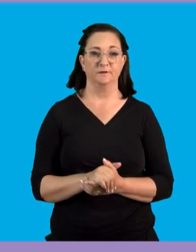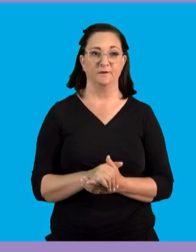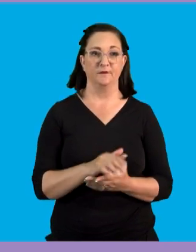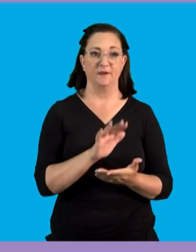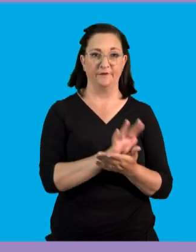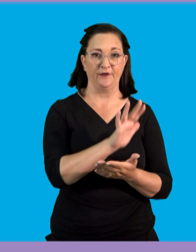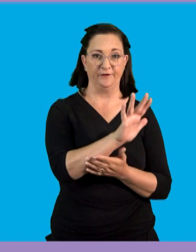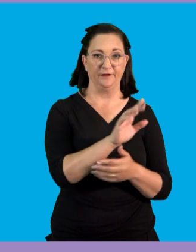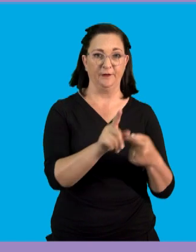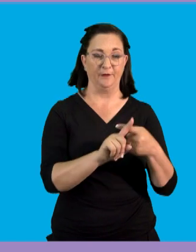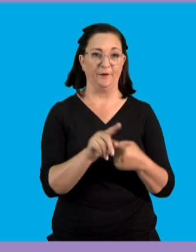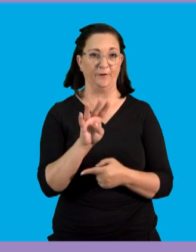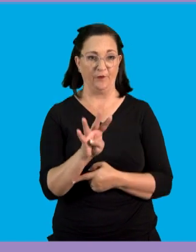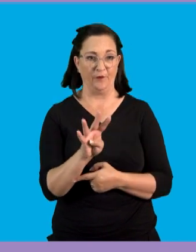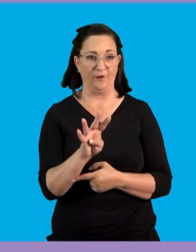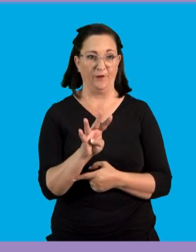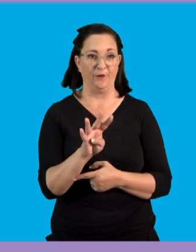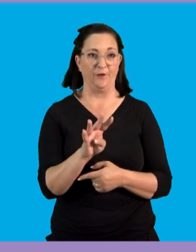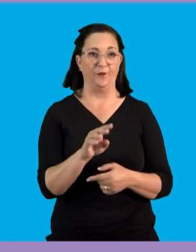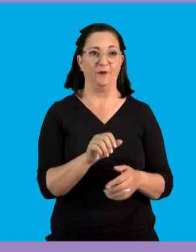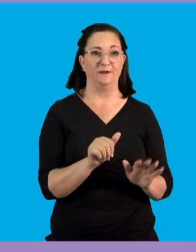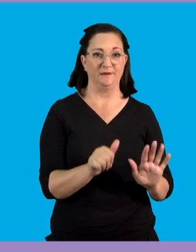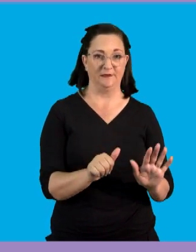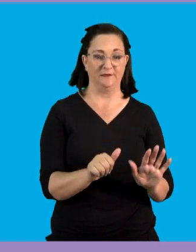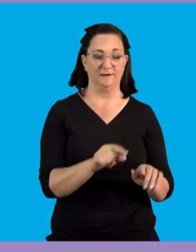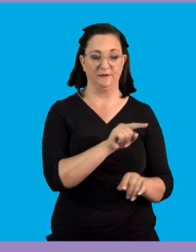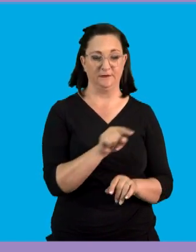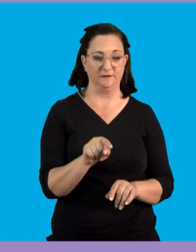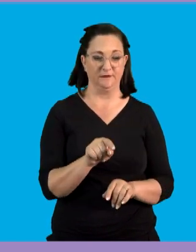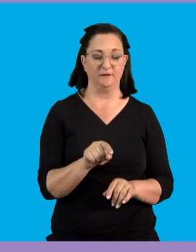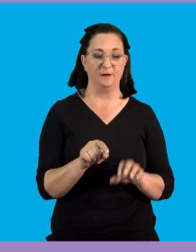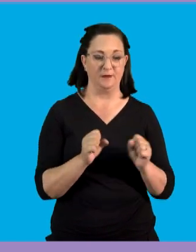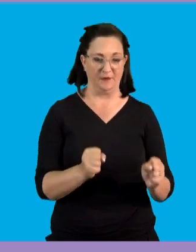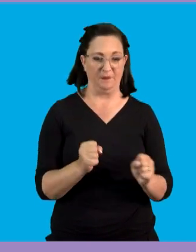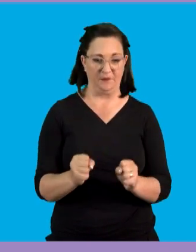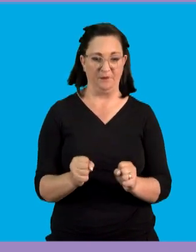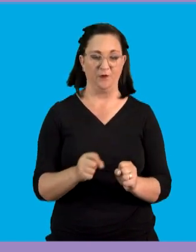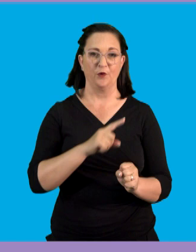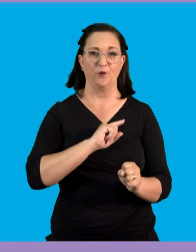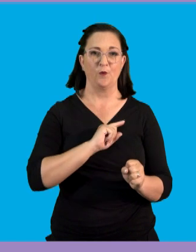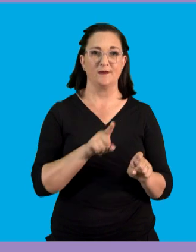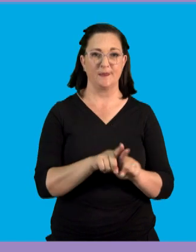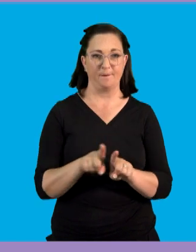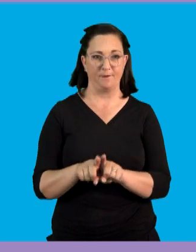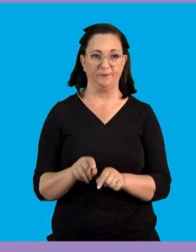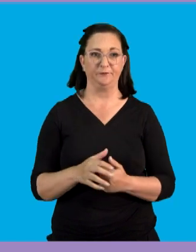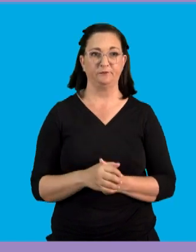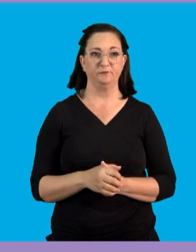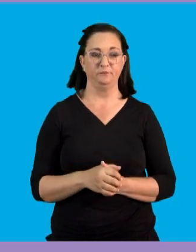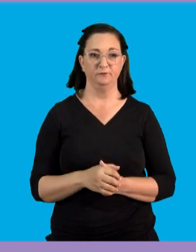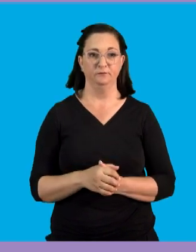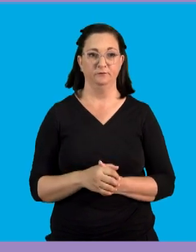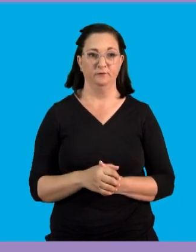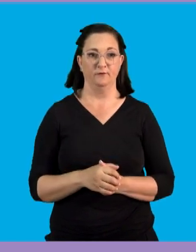going to add the numerators, and we are going to keep the denominator because we are working